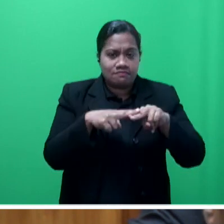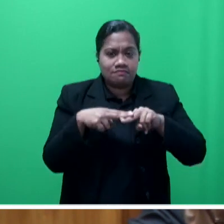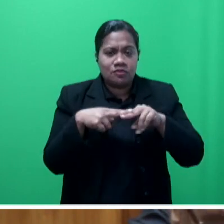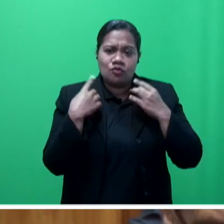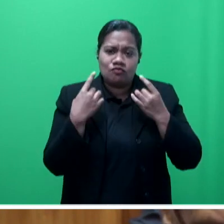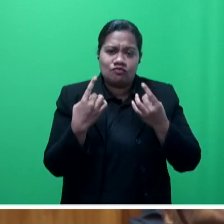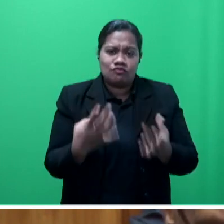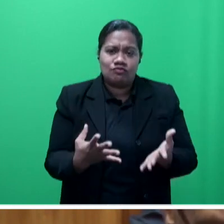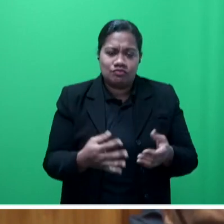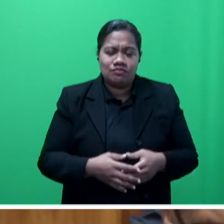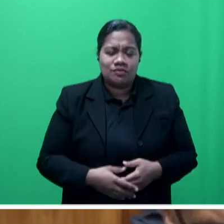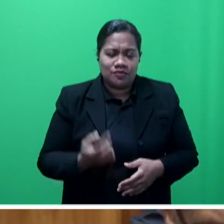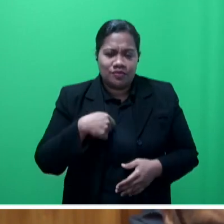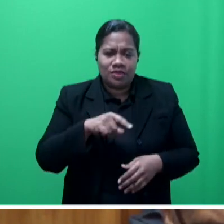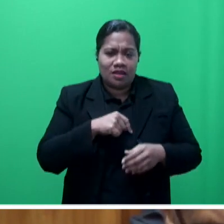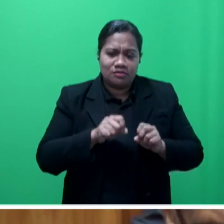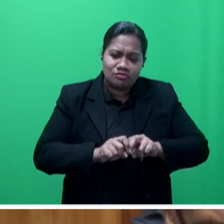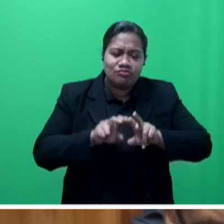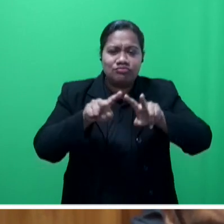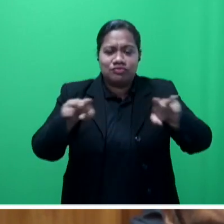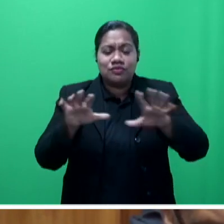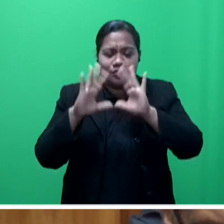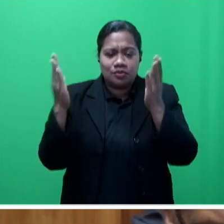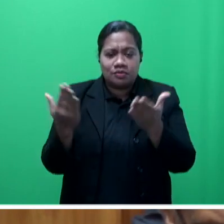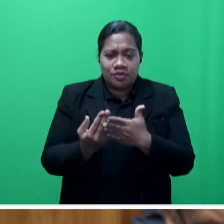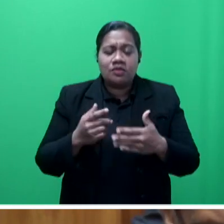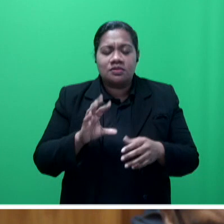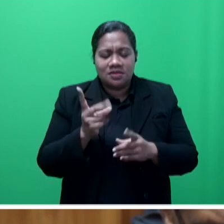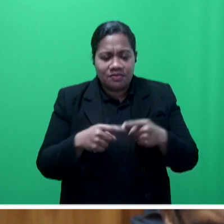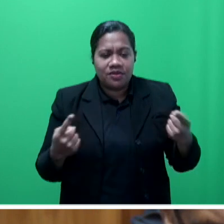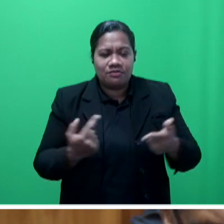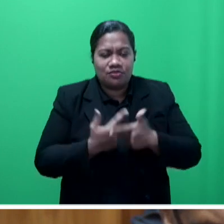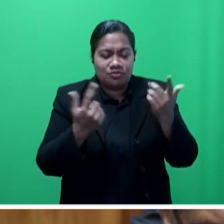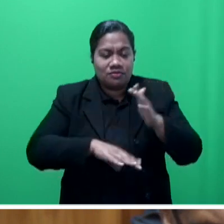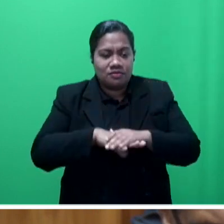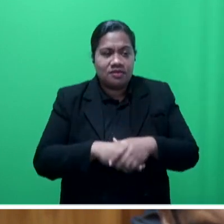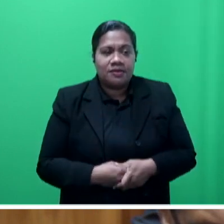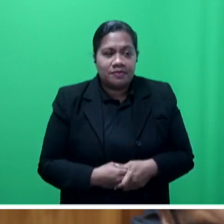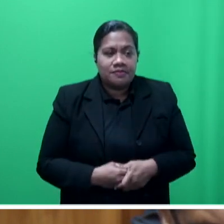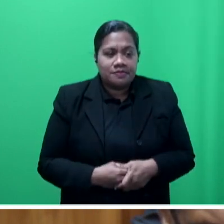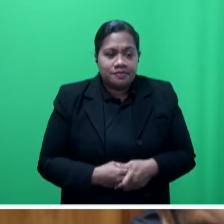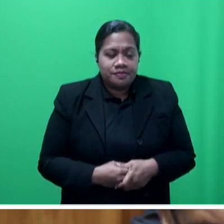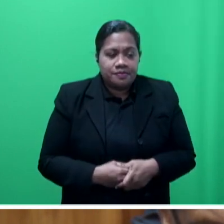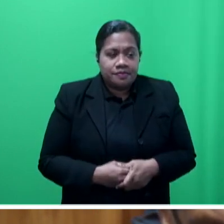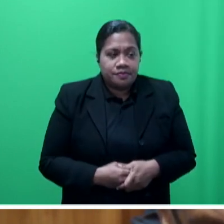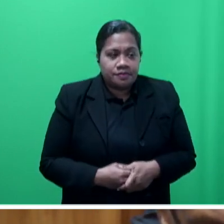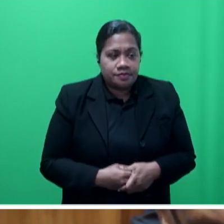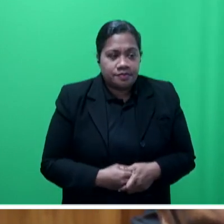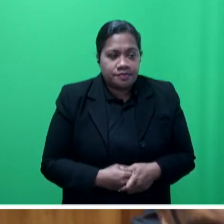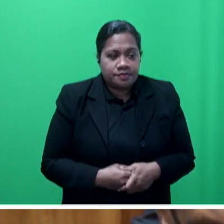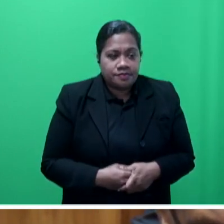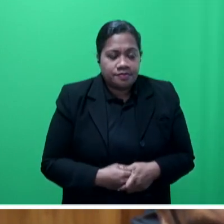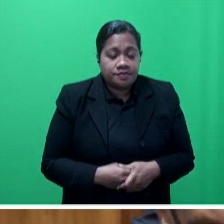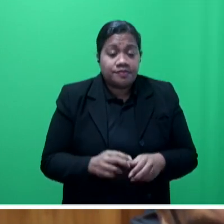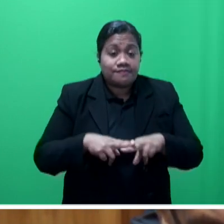world. Now, if that's not something we should be grateful for, so then I'm not sure what is. Our national carrier too, Honourable Speakers of Fiji